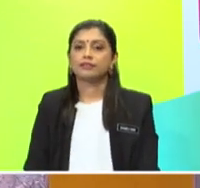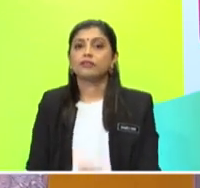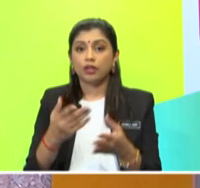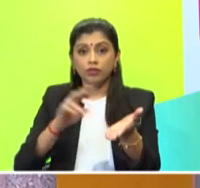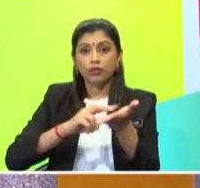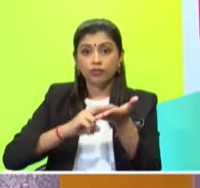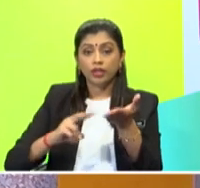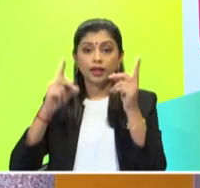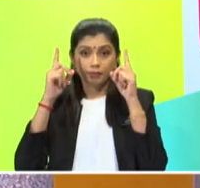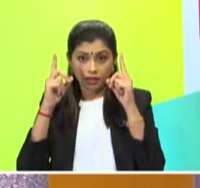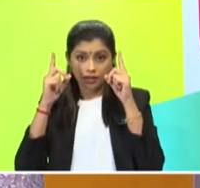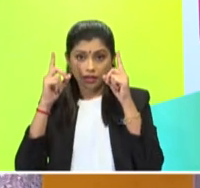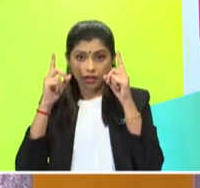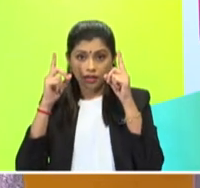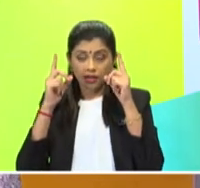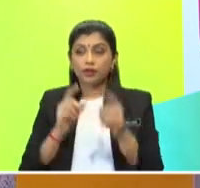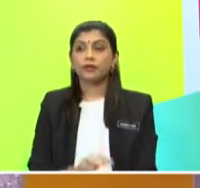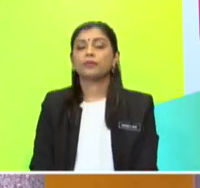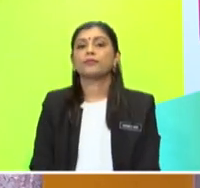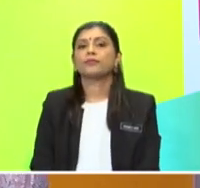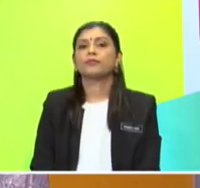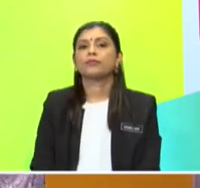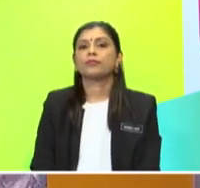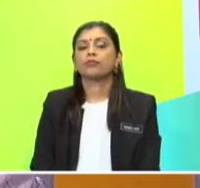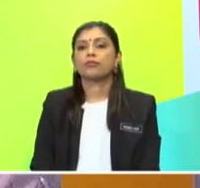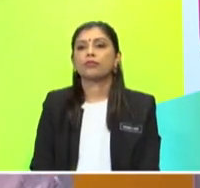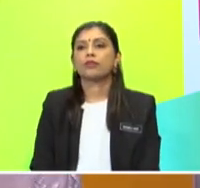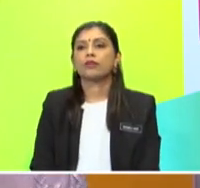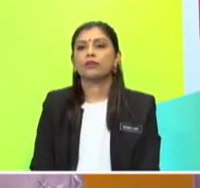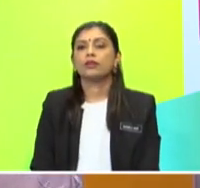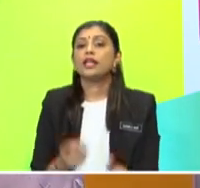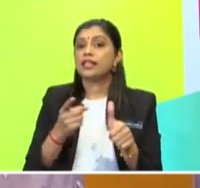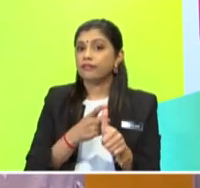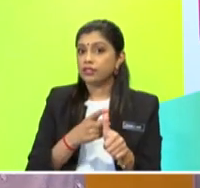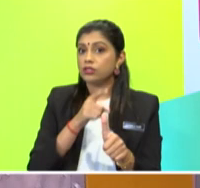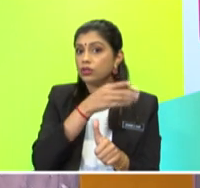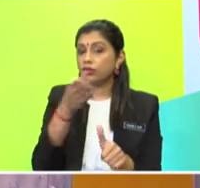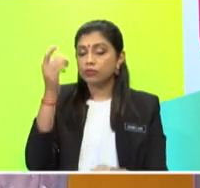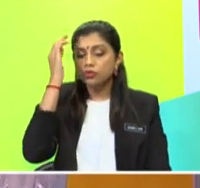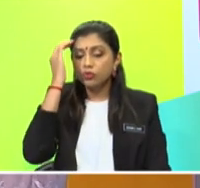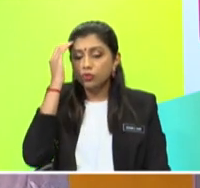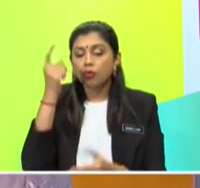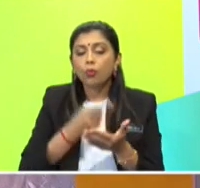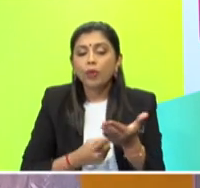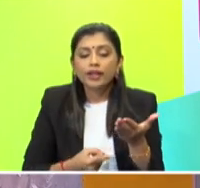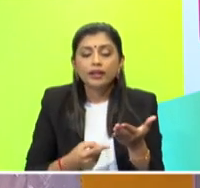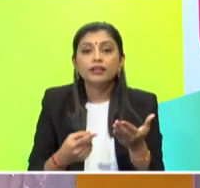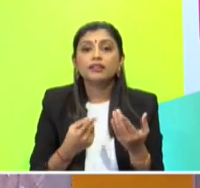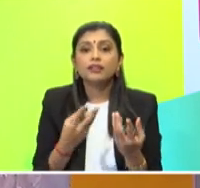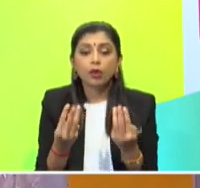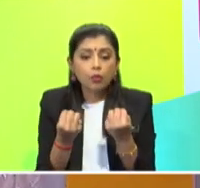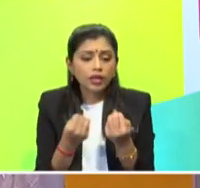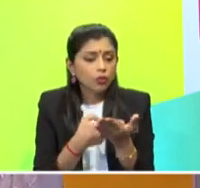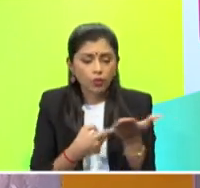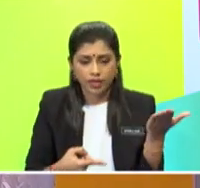to identify these two crucial elements. And what are they, Sean? The situation and also the task. Okay. So now, what can be the situation